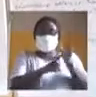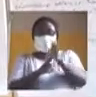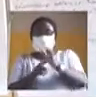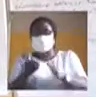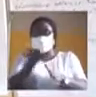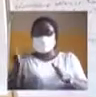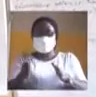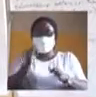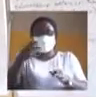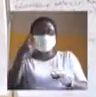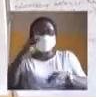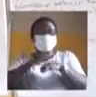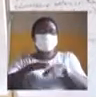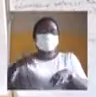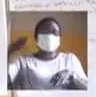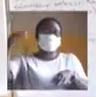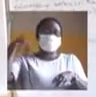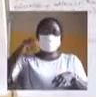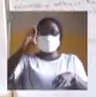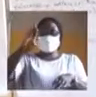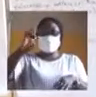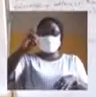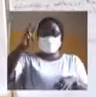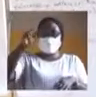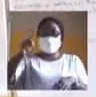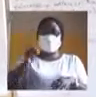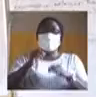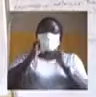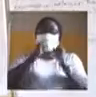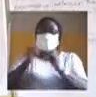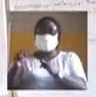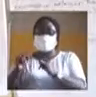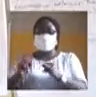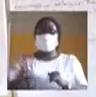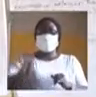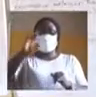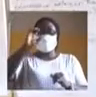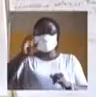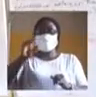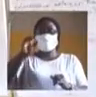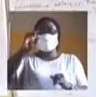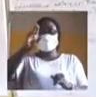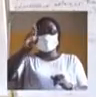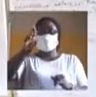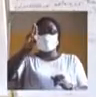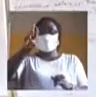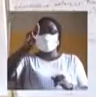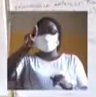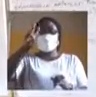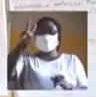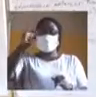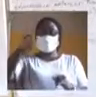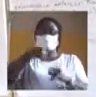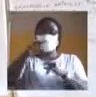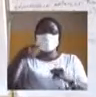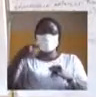example, the demand for flour and sugar will be affected by the